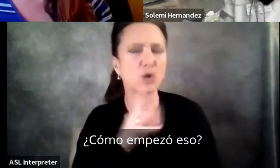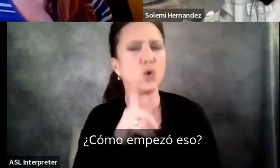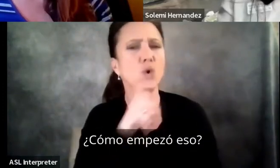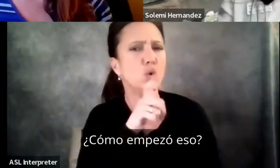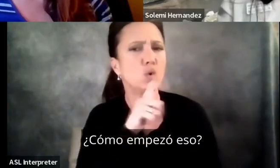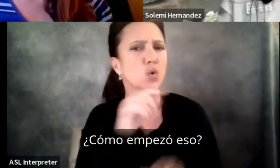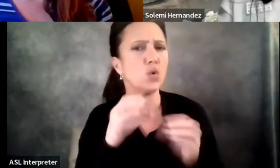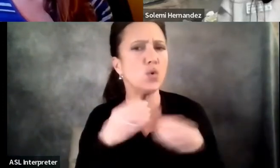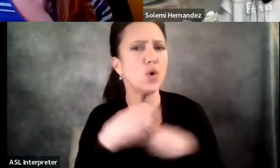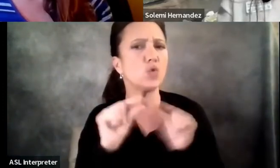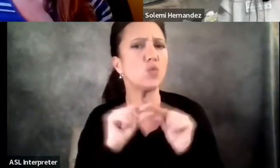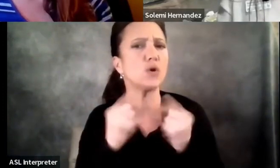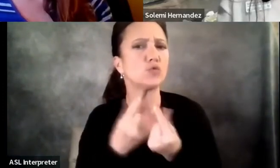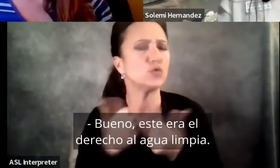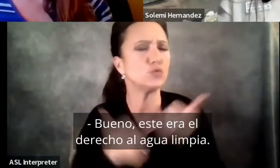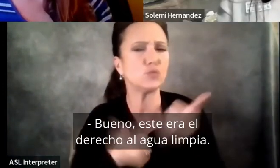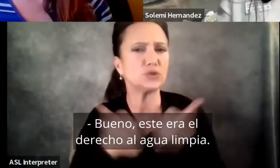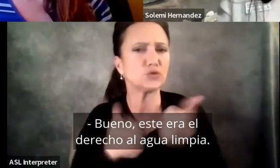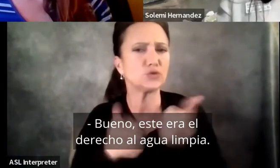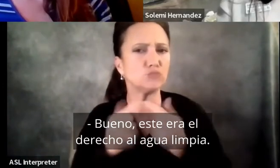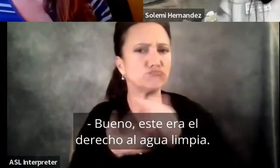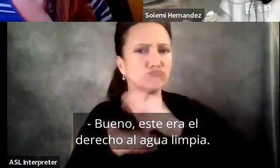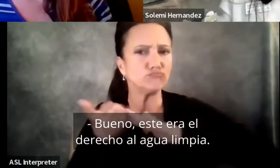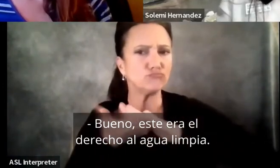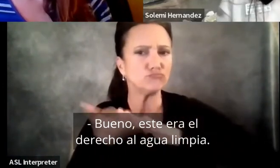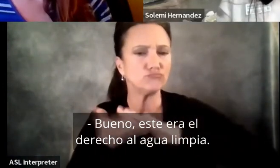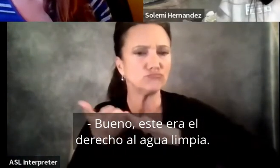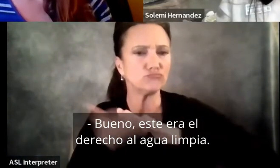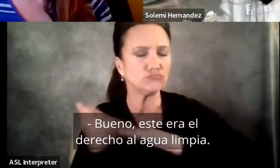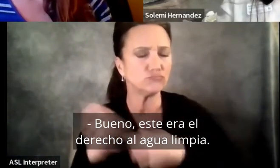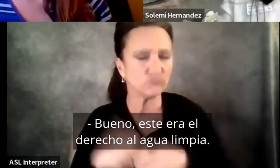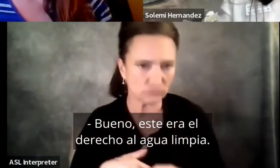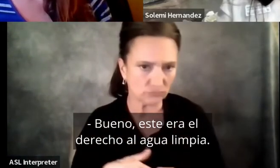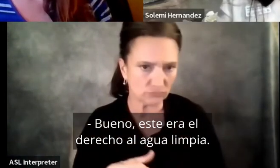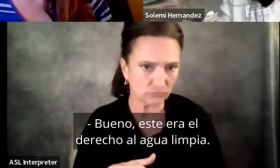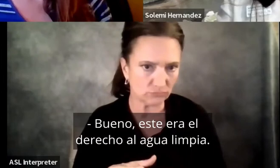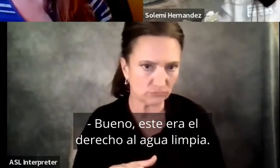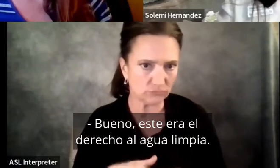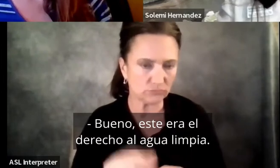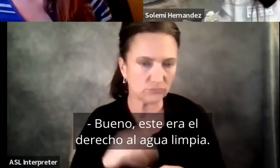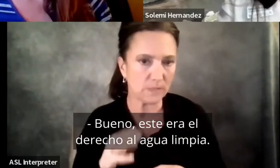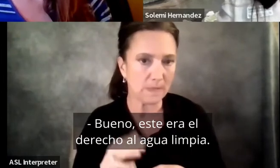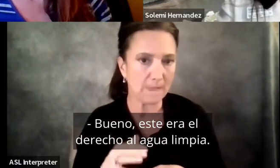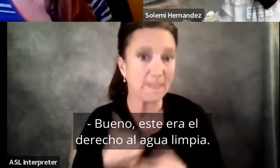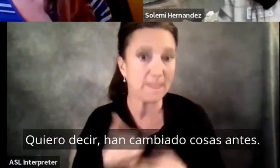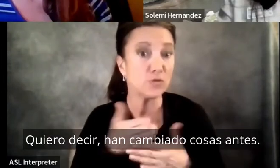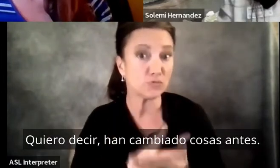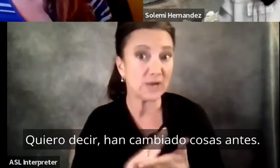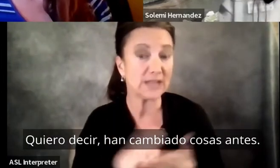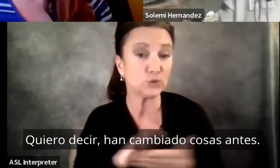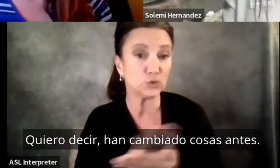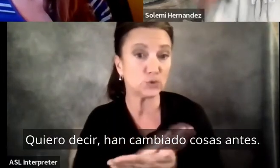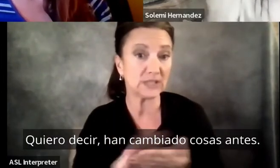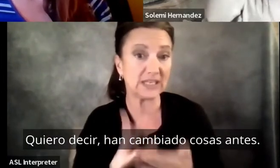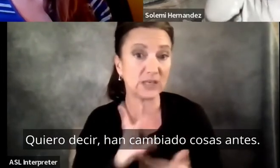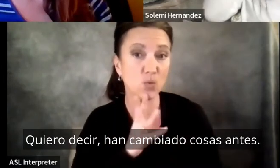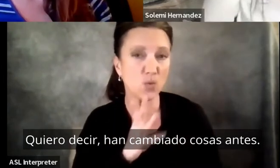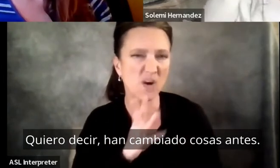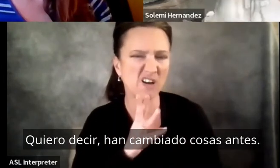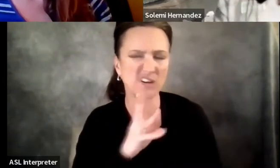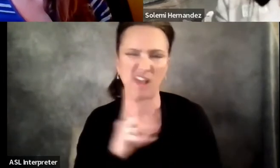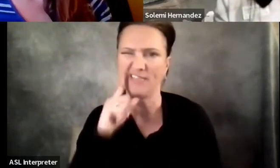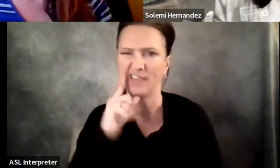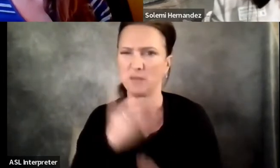How did that start? Well, this was the right to clean water. I mean, they have changed names